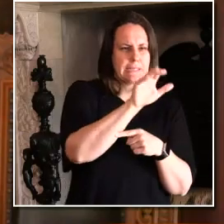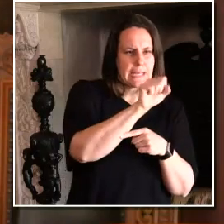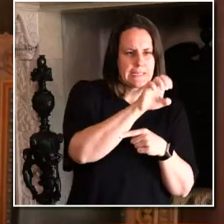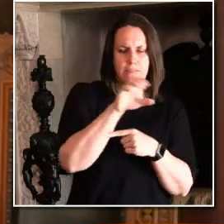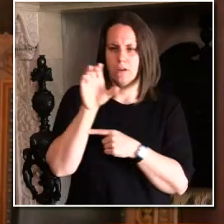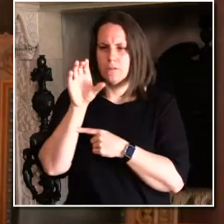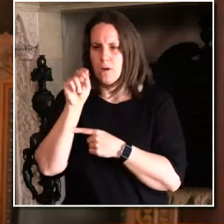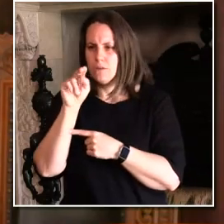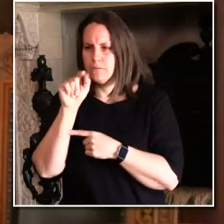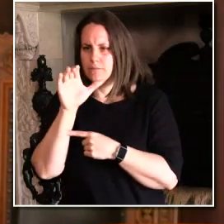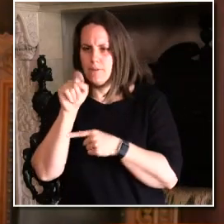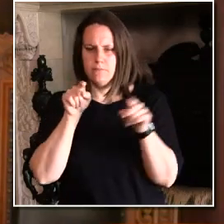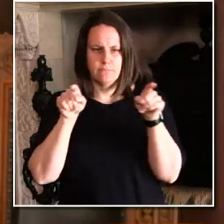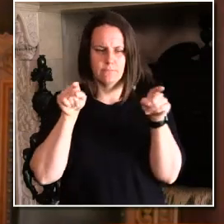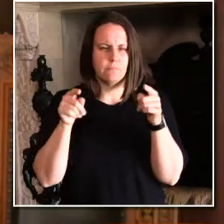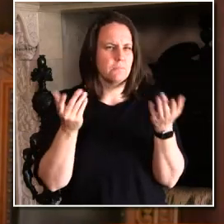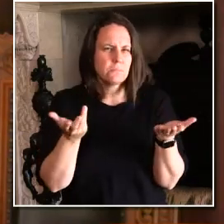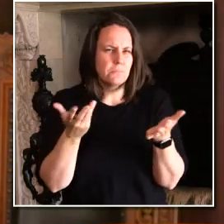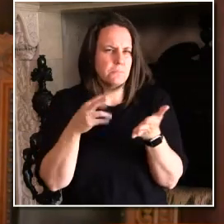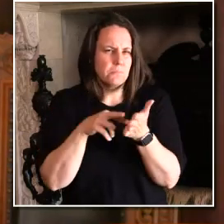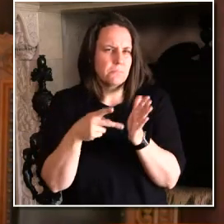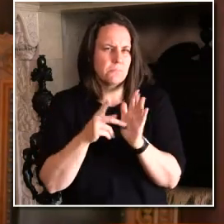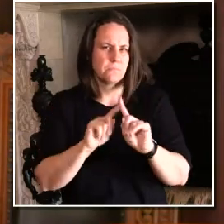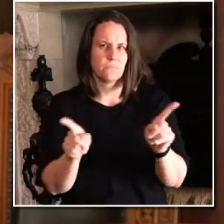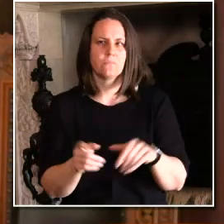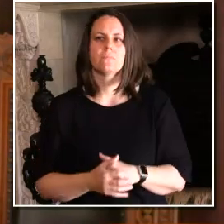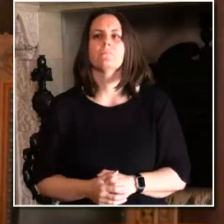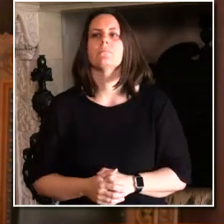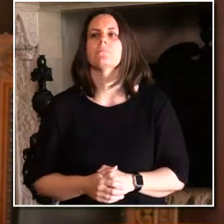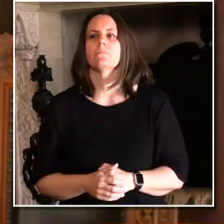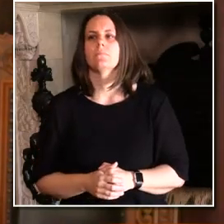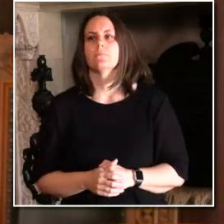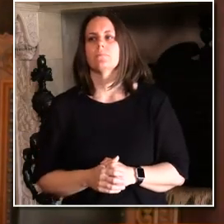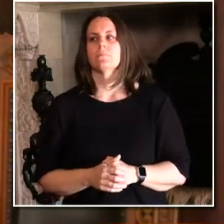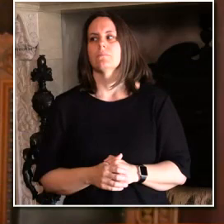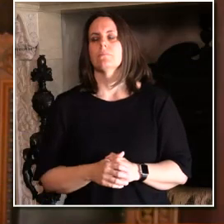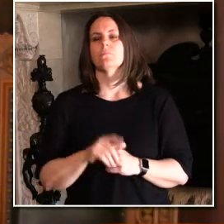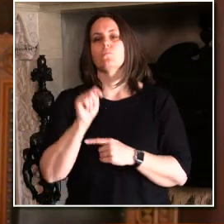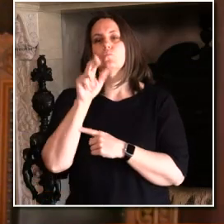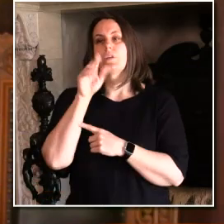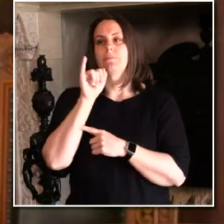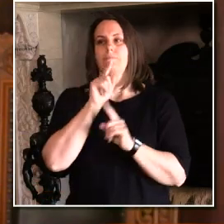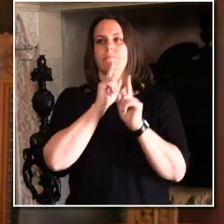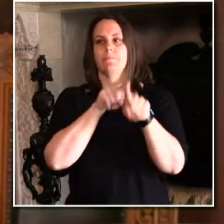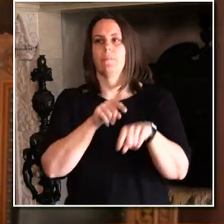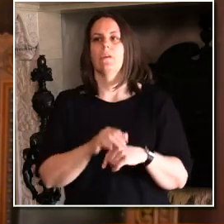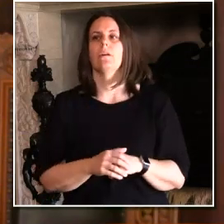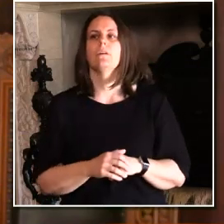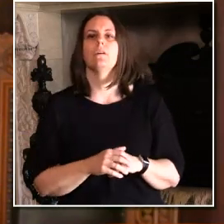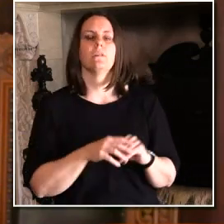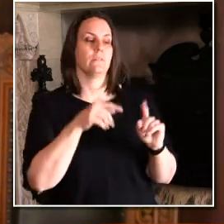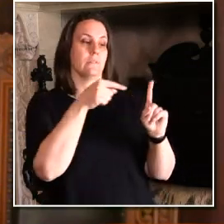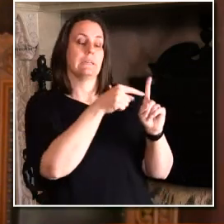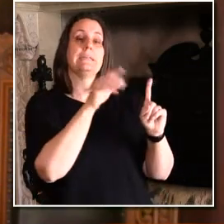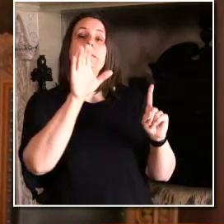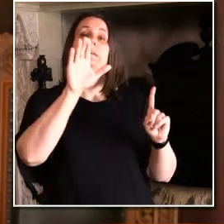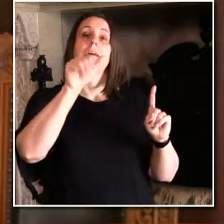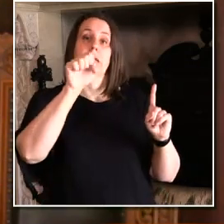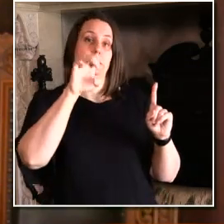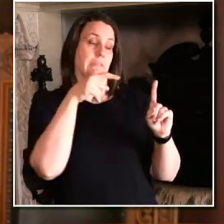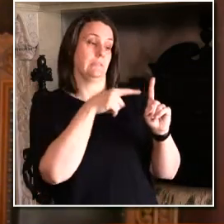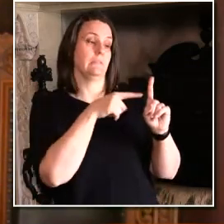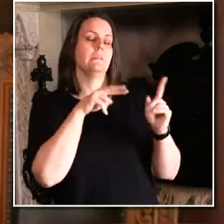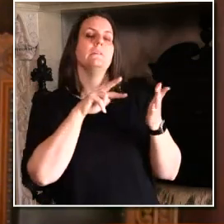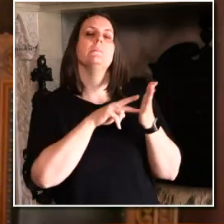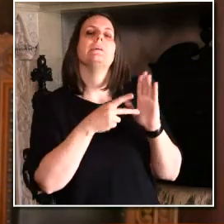point of clarification. So a case is someone who has tested positive for COVID-19. So they have a positive result, or they maybe were a